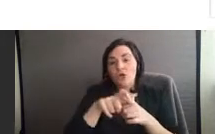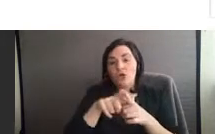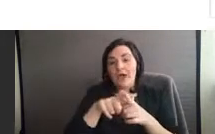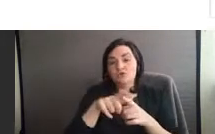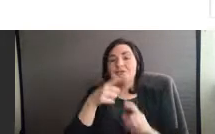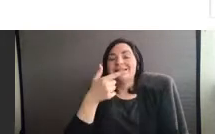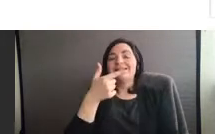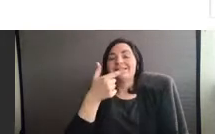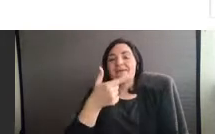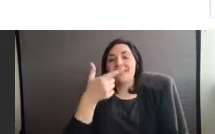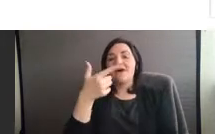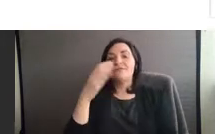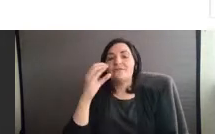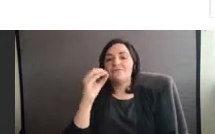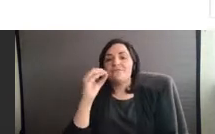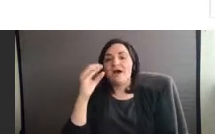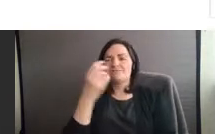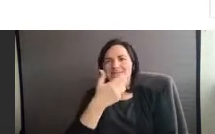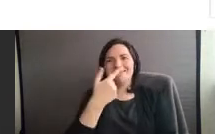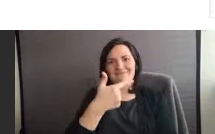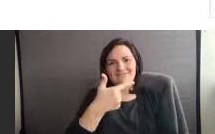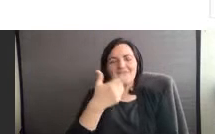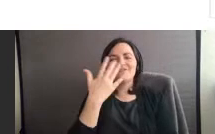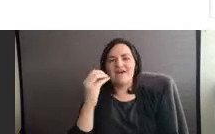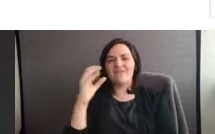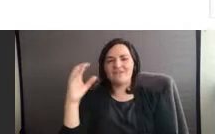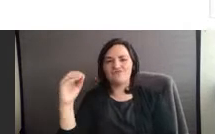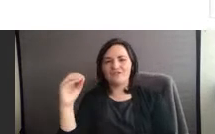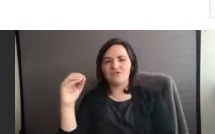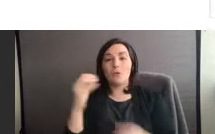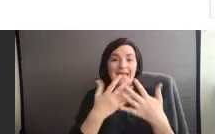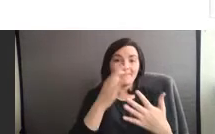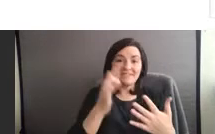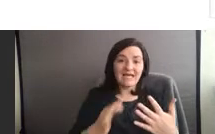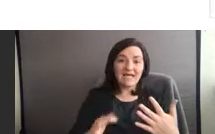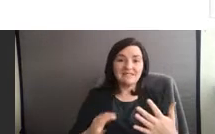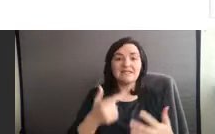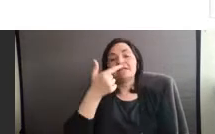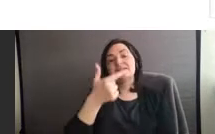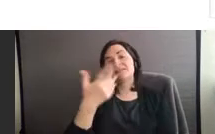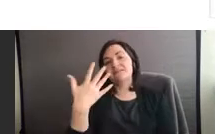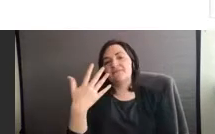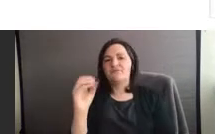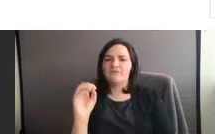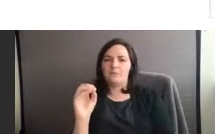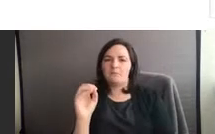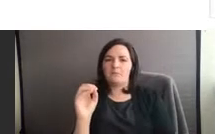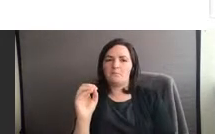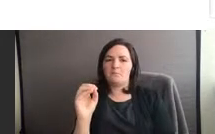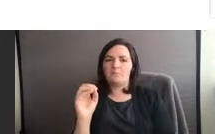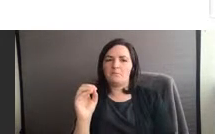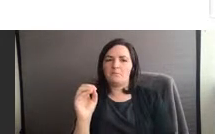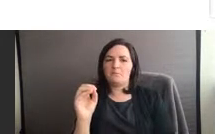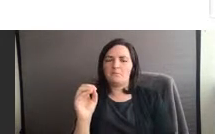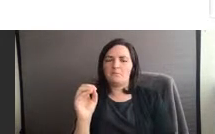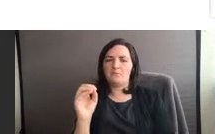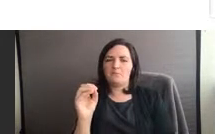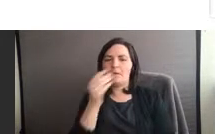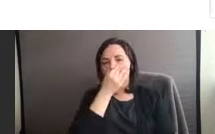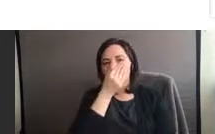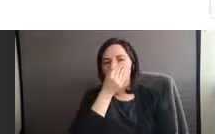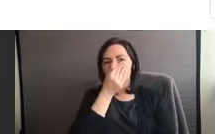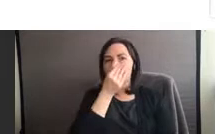Sorry, 7,500. So 10% of that is 750. So you could consider maybe just sort of, I